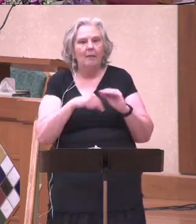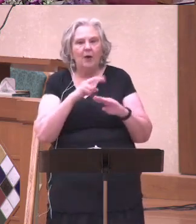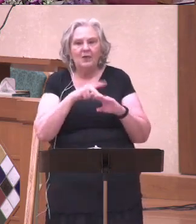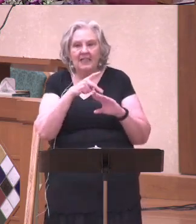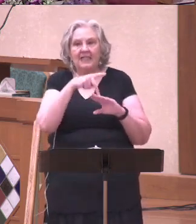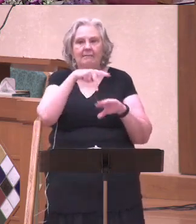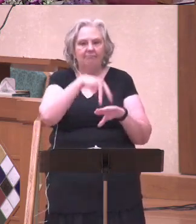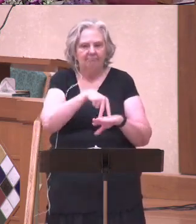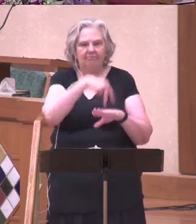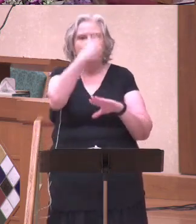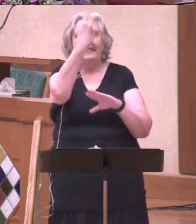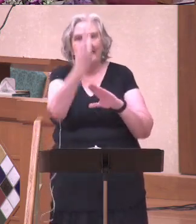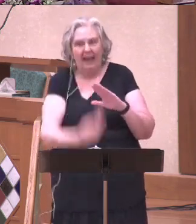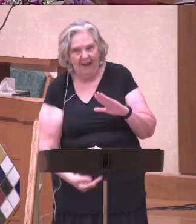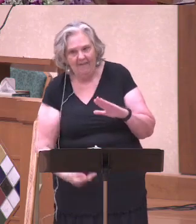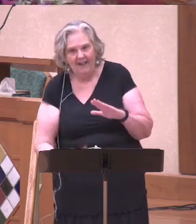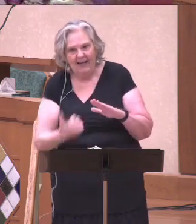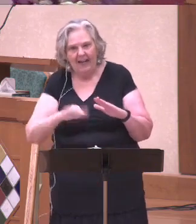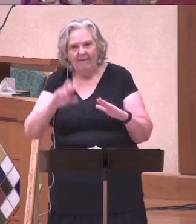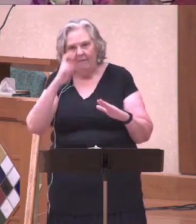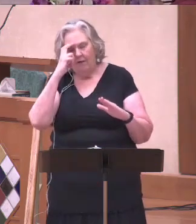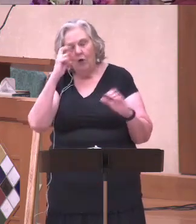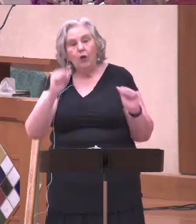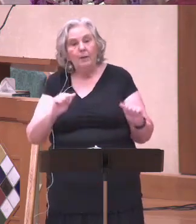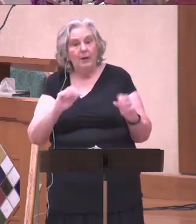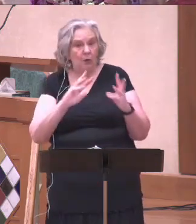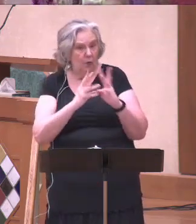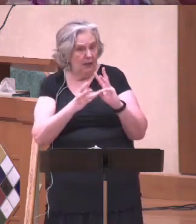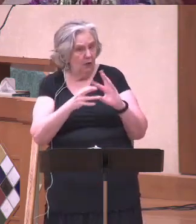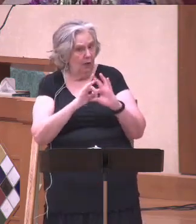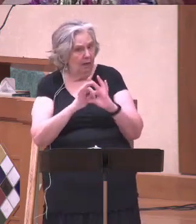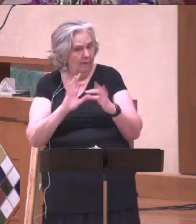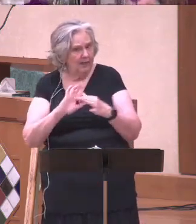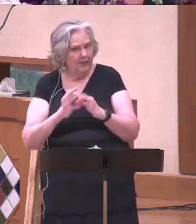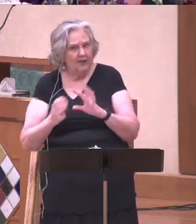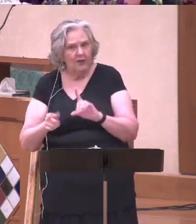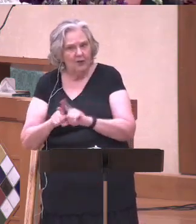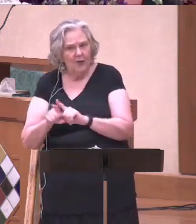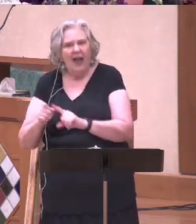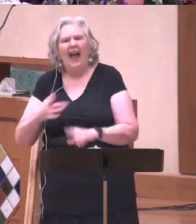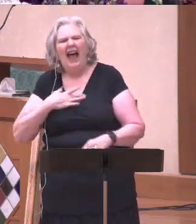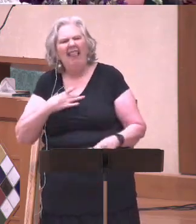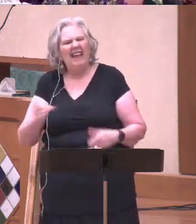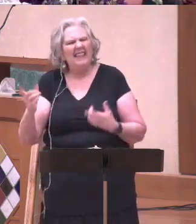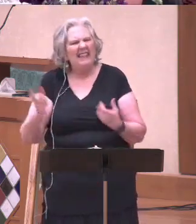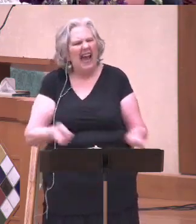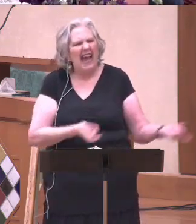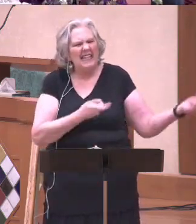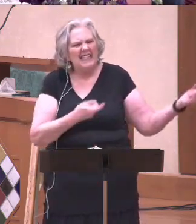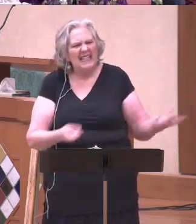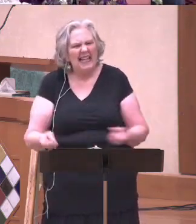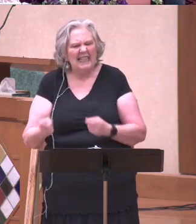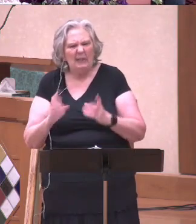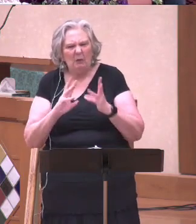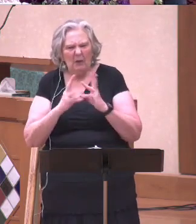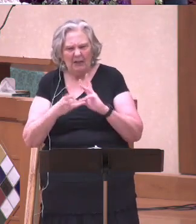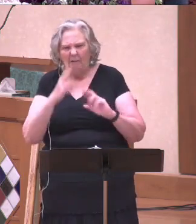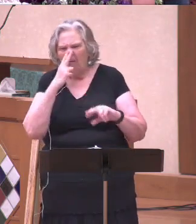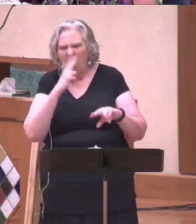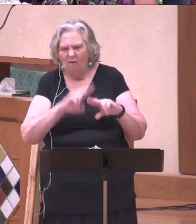other favorites? It could be the Winter Olympics, too. Like, I like the ice skating in the winter. That's pretty fun to